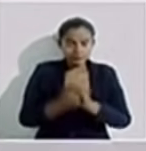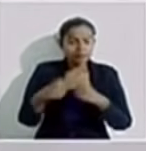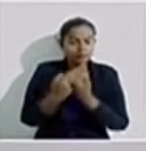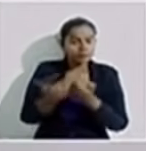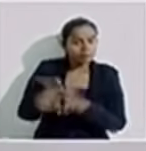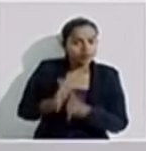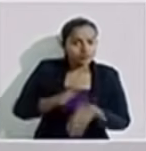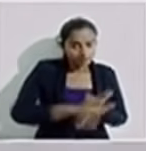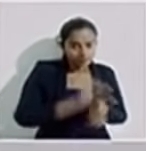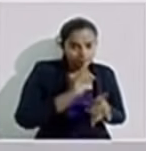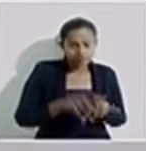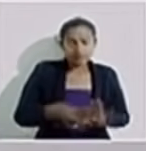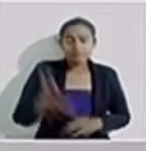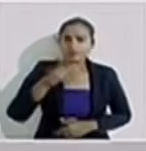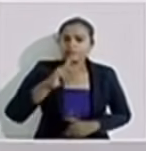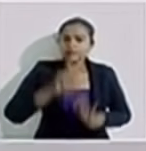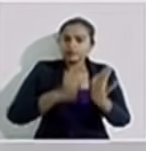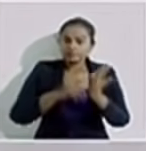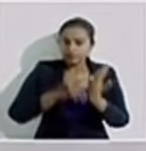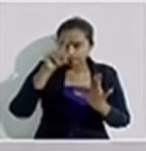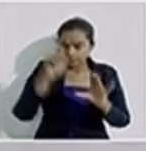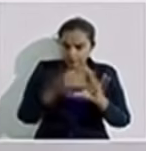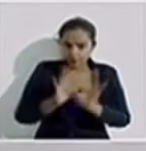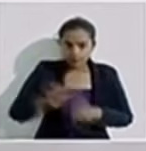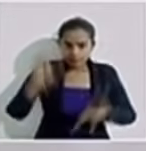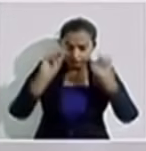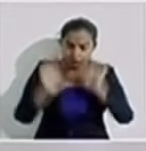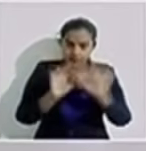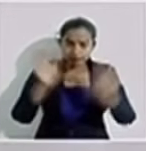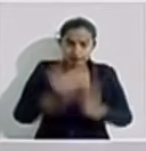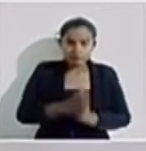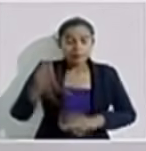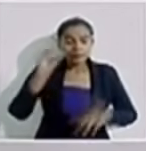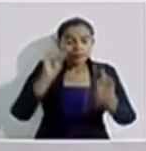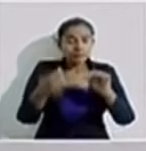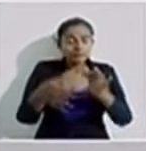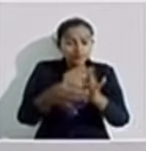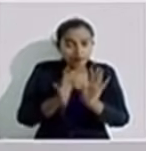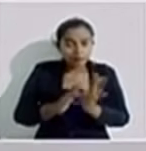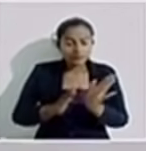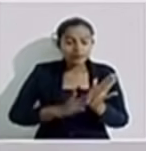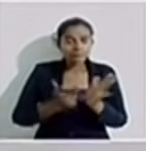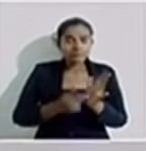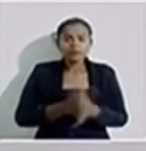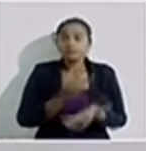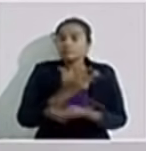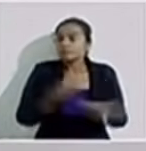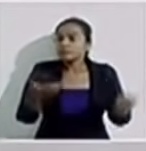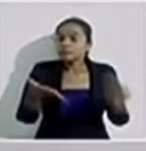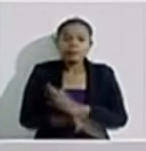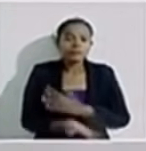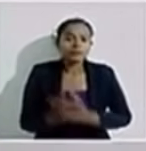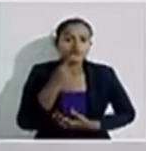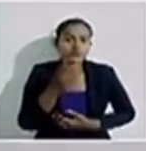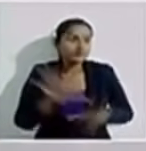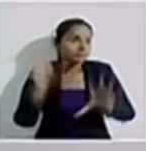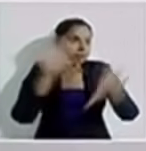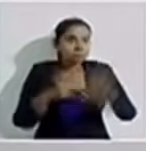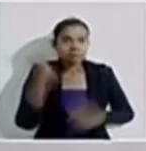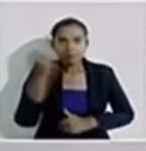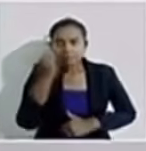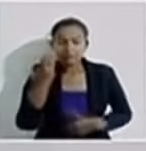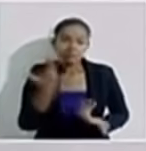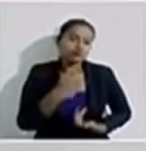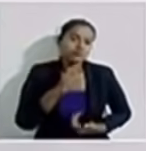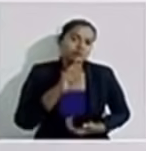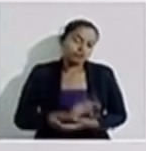to light that data belonging to the NMRA had gone missing from the cloud server of the ICTA. Epic Lanka Technologies,